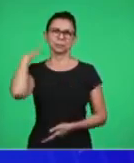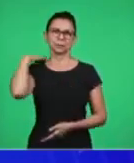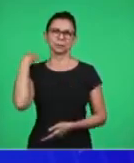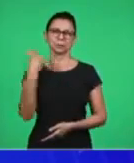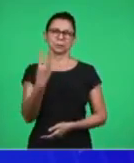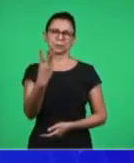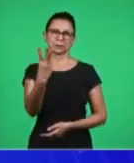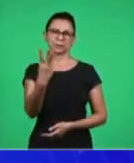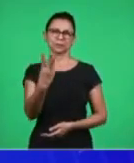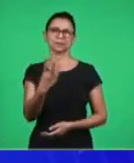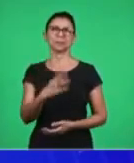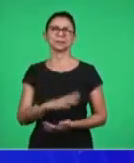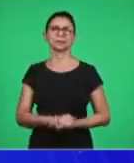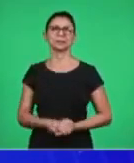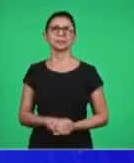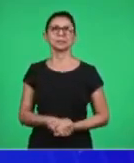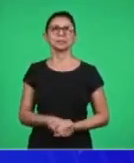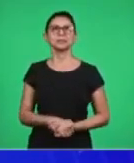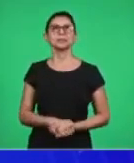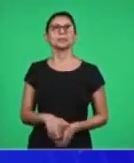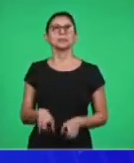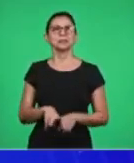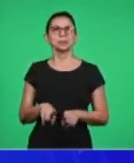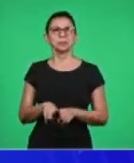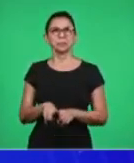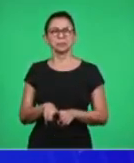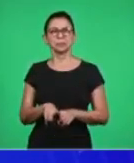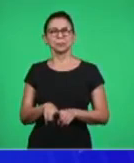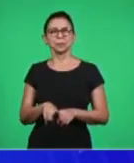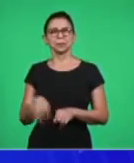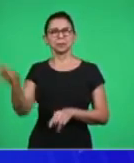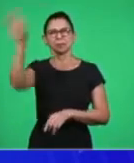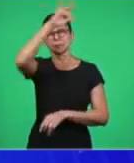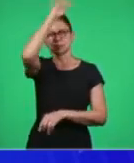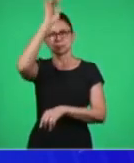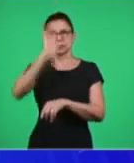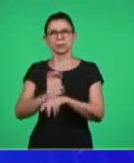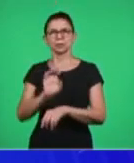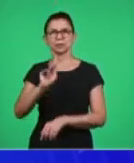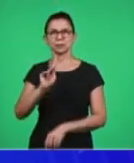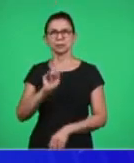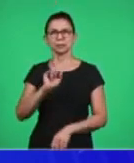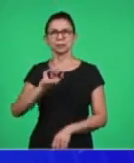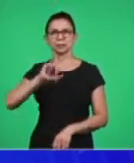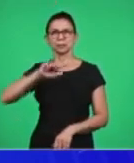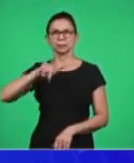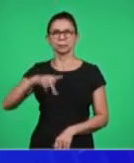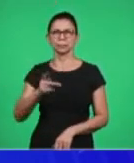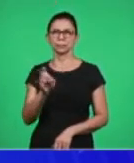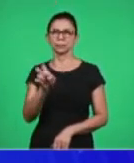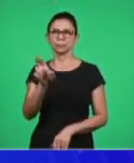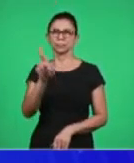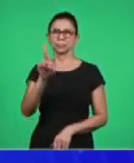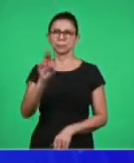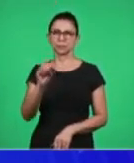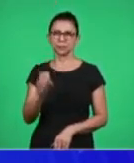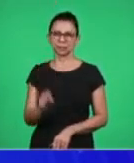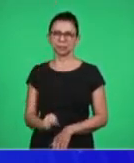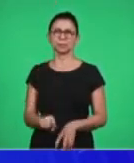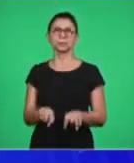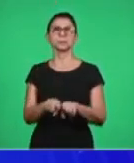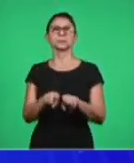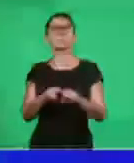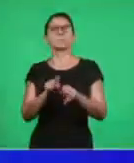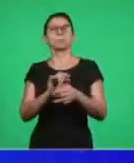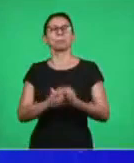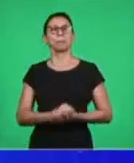1, in Pinheiro, in the state of Espírito Santo, Brazil, in the countryside of the state of Espírito Santo, in Porto Alegre,